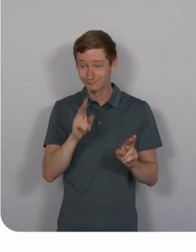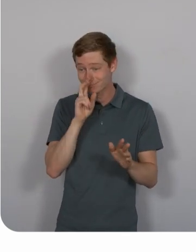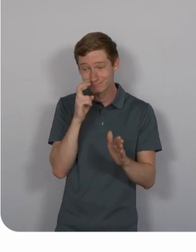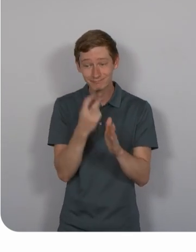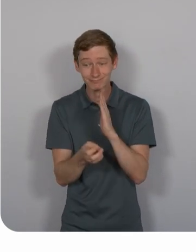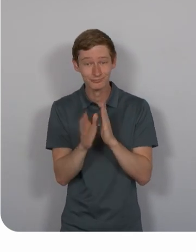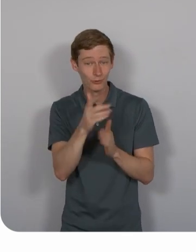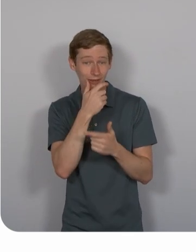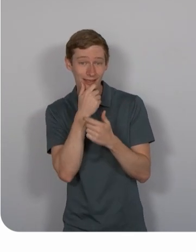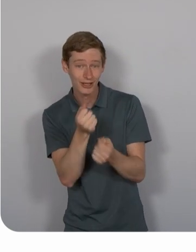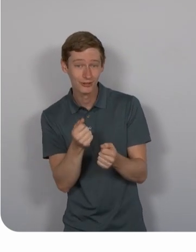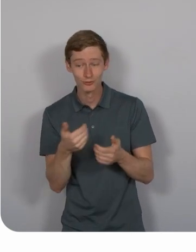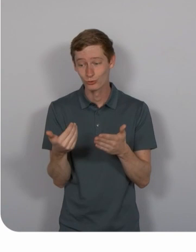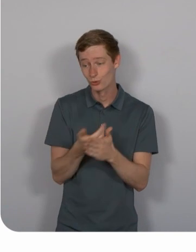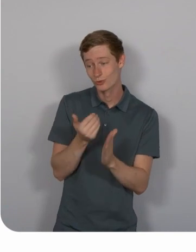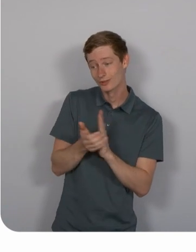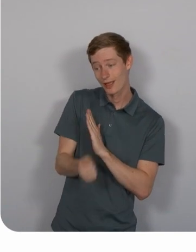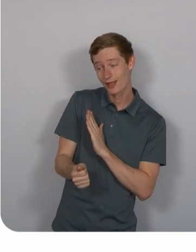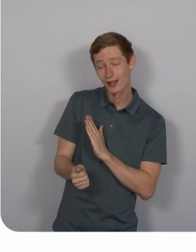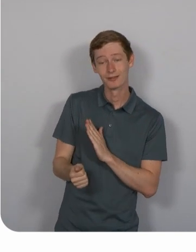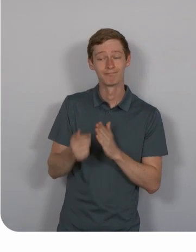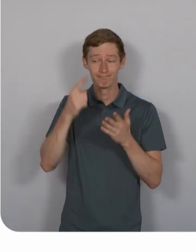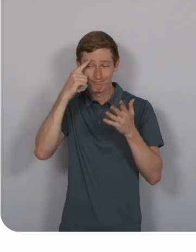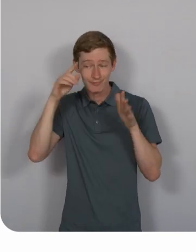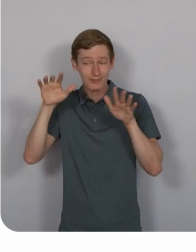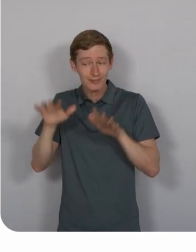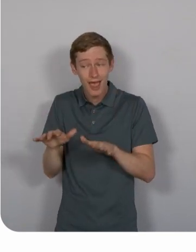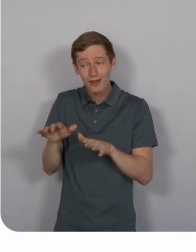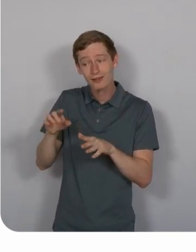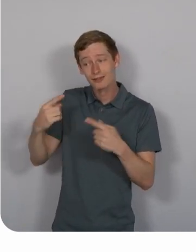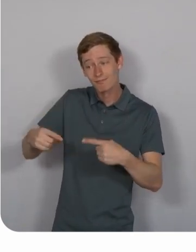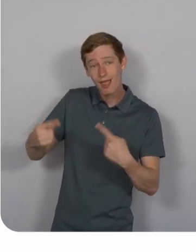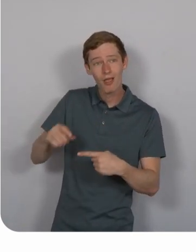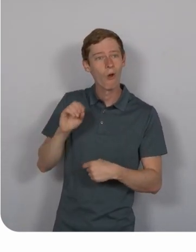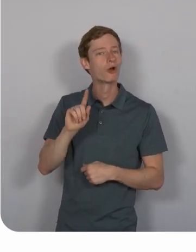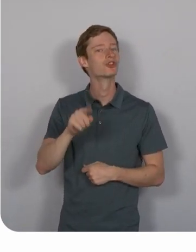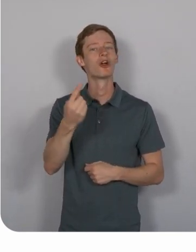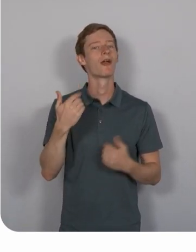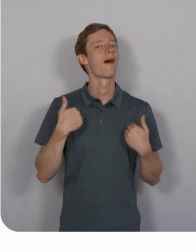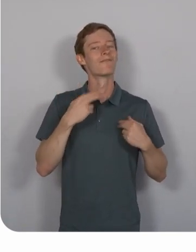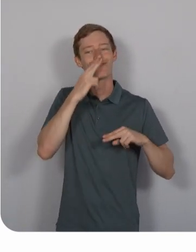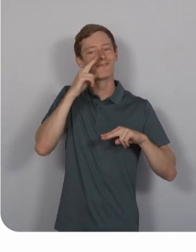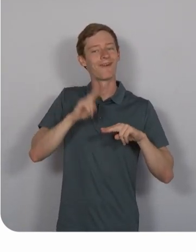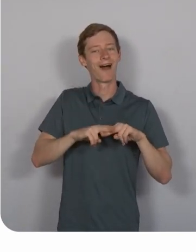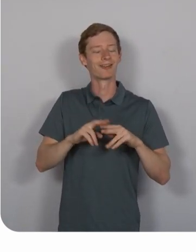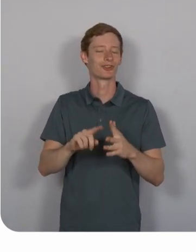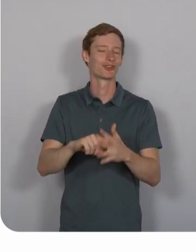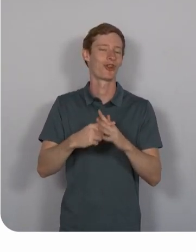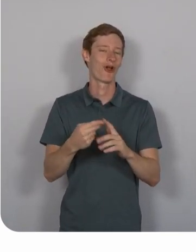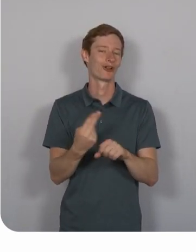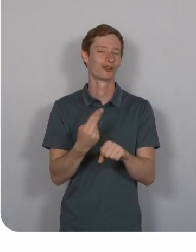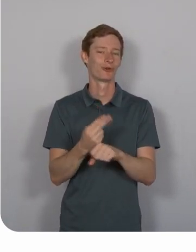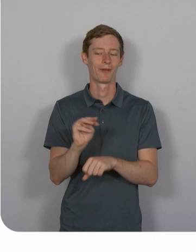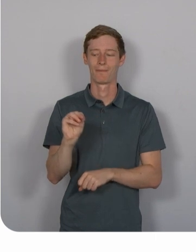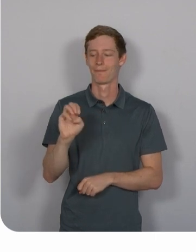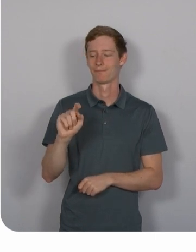skill, settle a debate, or just have fun, start using Meta's